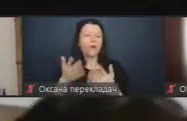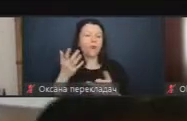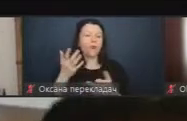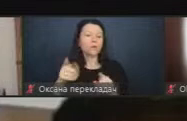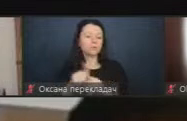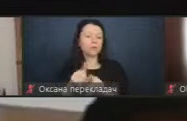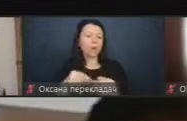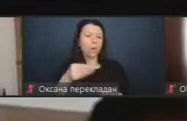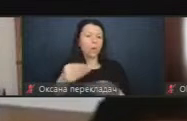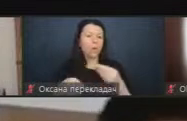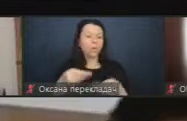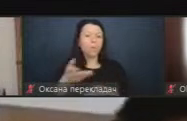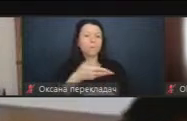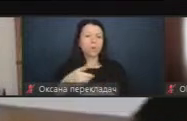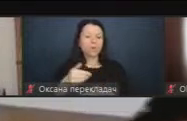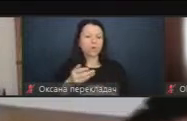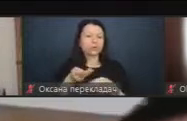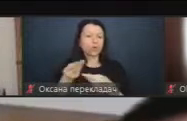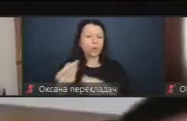when entering the labor market.